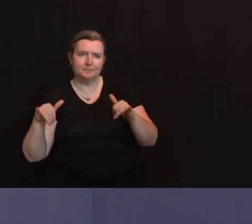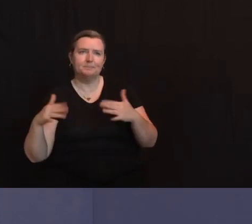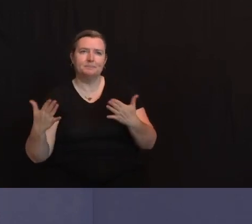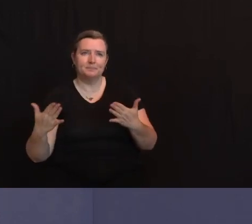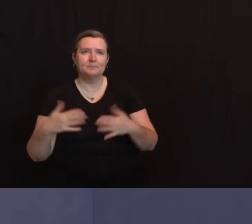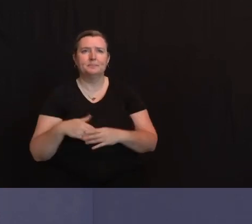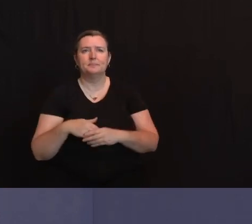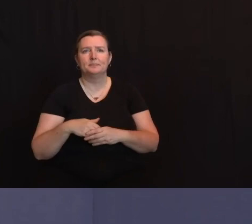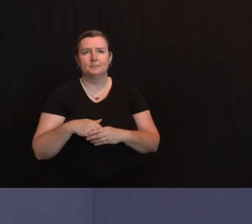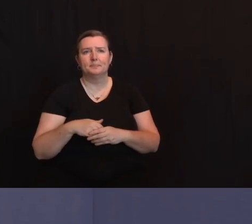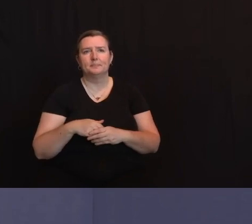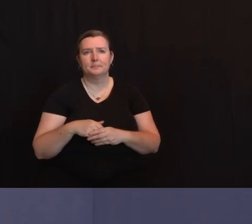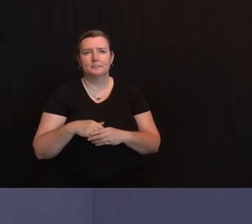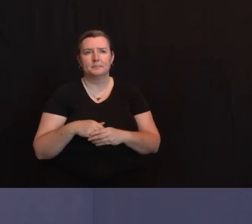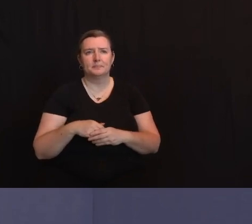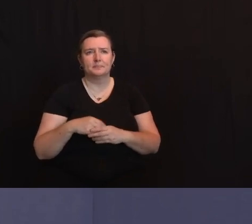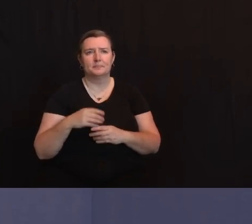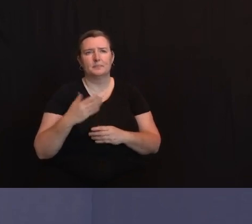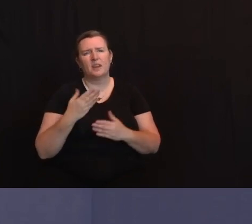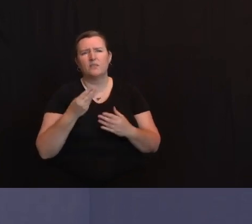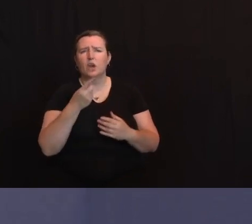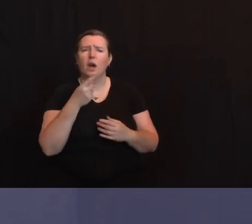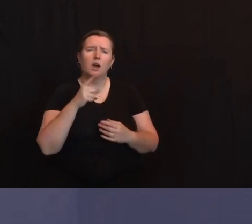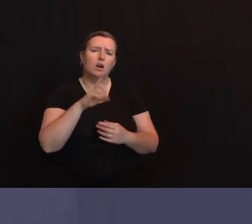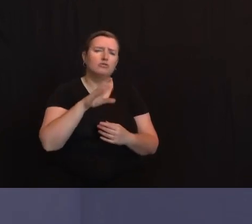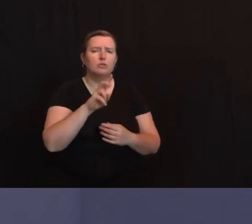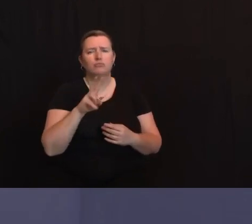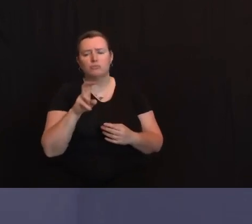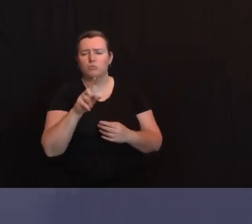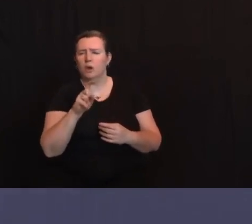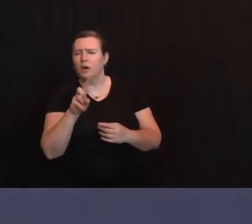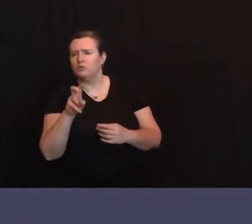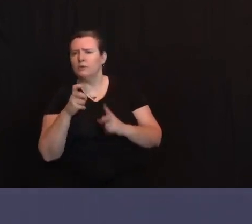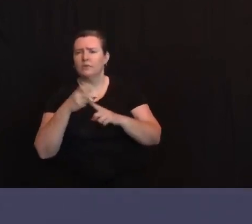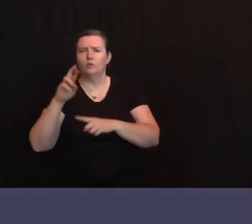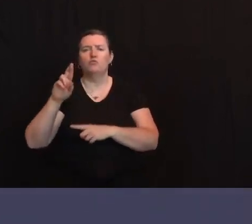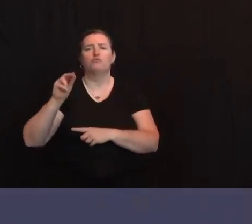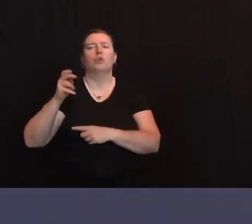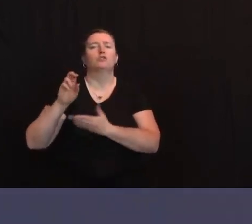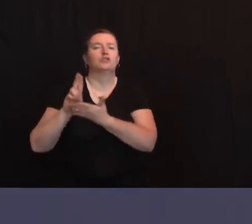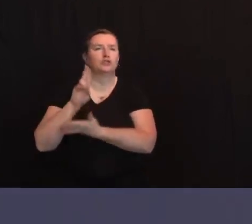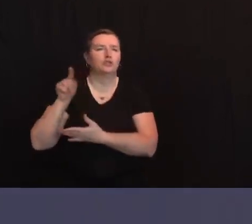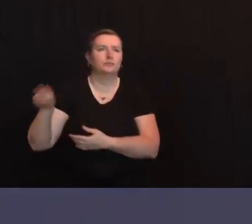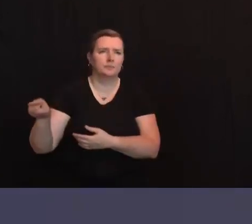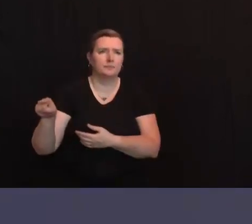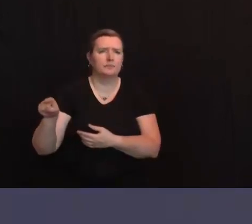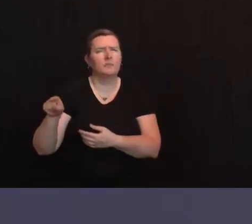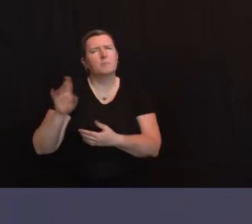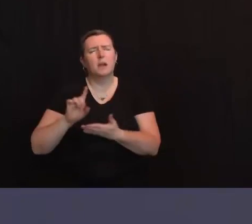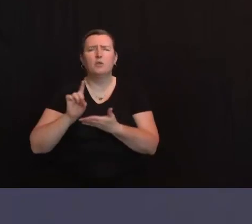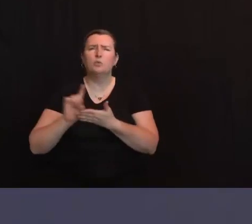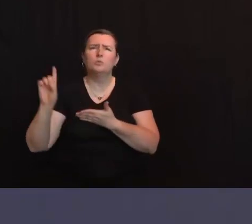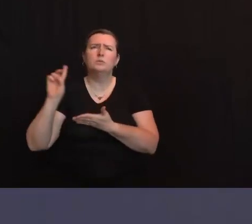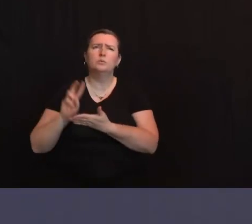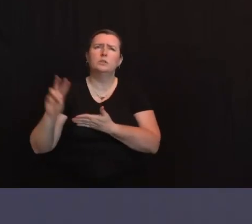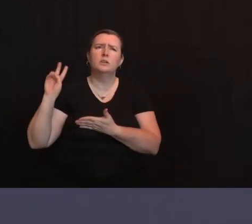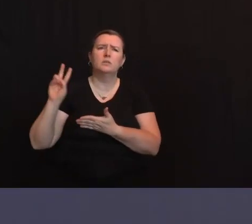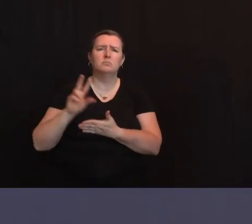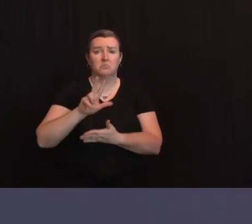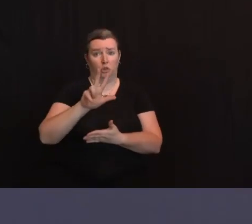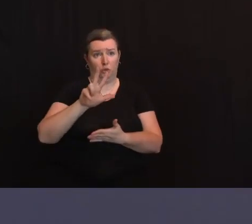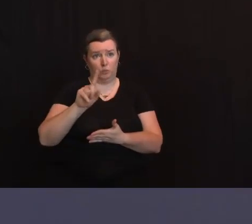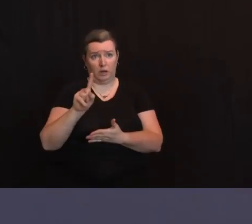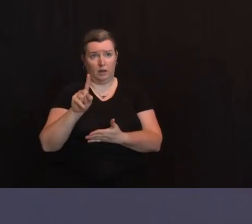the Rutgers program. Yeah, there was 231 we reported a something, couple yeah. weeks ago. I think the number's gone up from there. Dan, It's can gone you up. follow up? We'll get you the exact number if that's